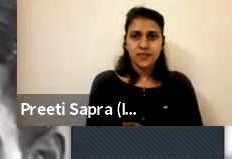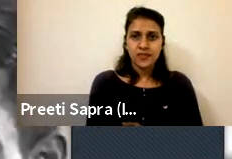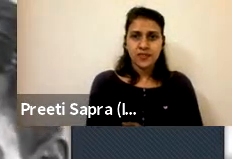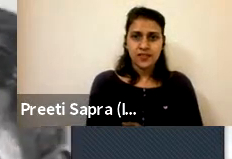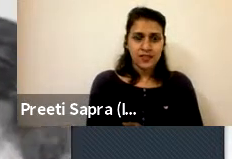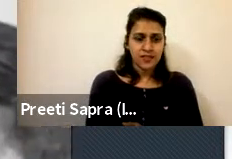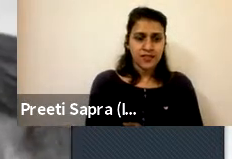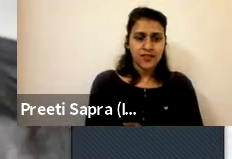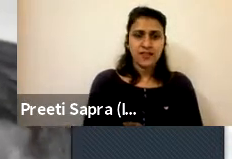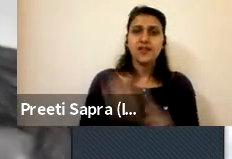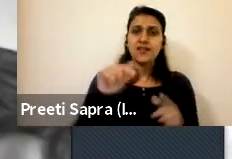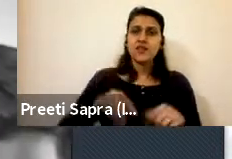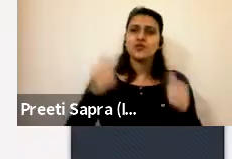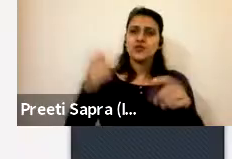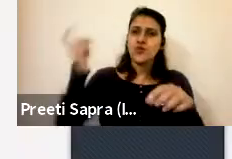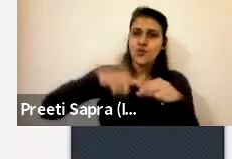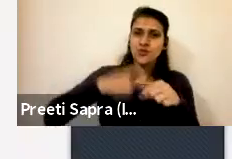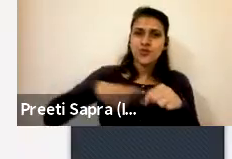the achievers at